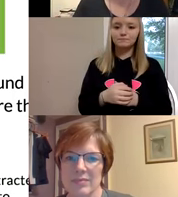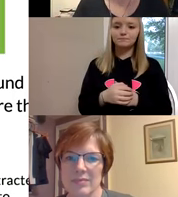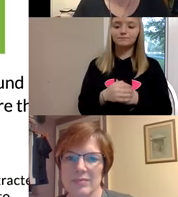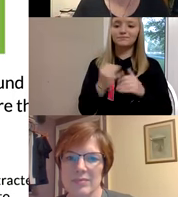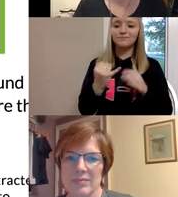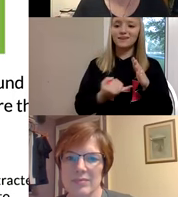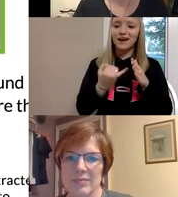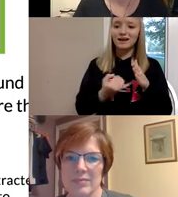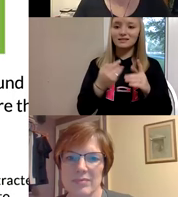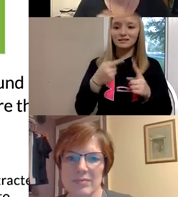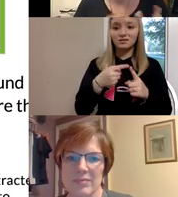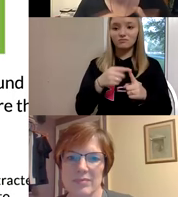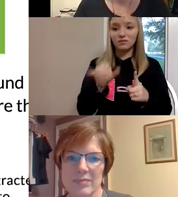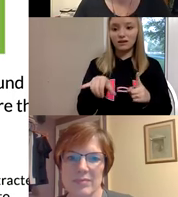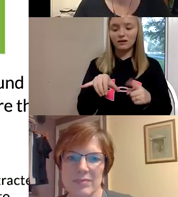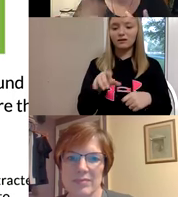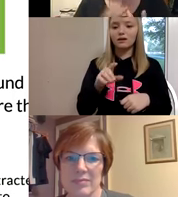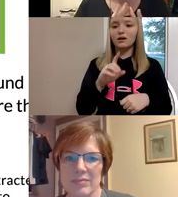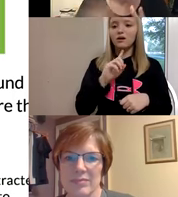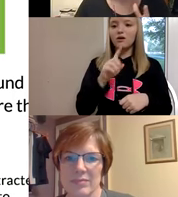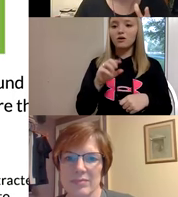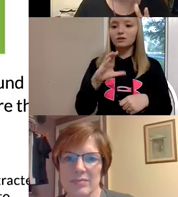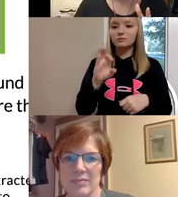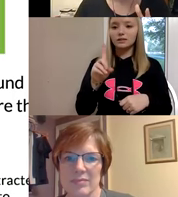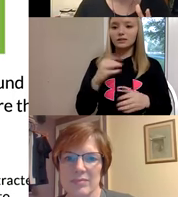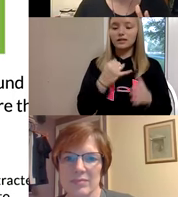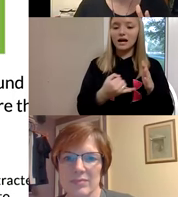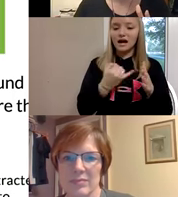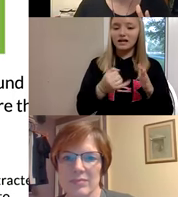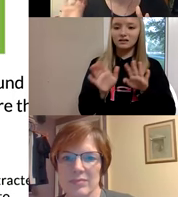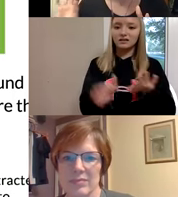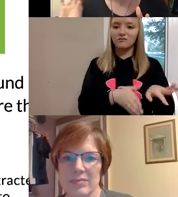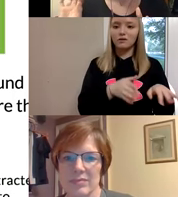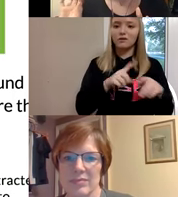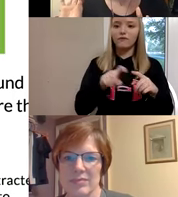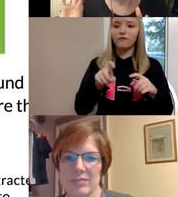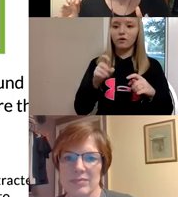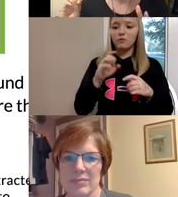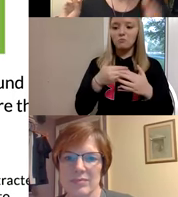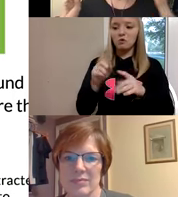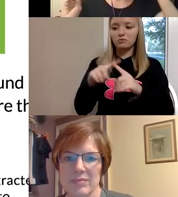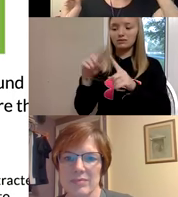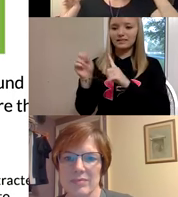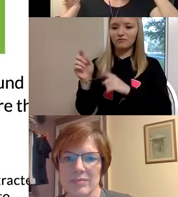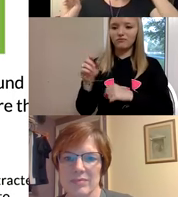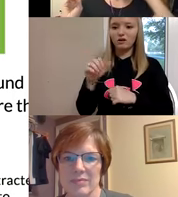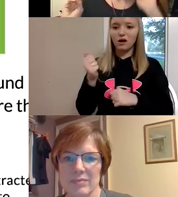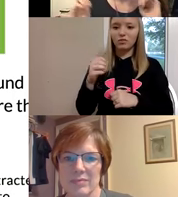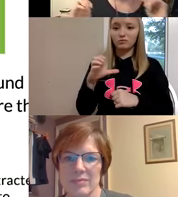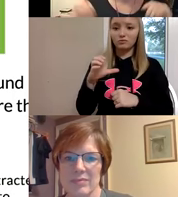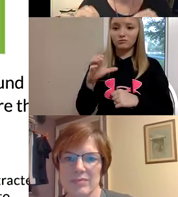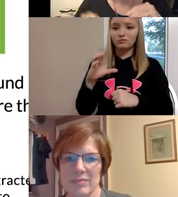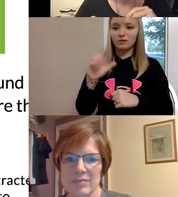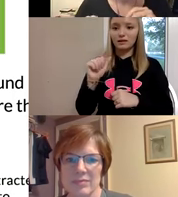that. They are CBD isolated from all other cannabinoids. So during the CBD